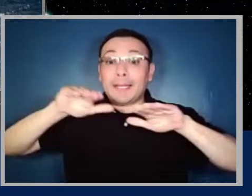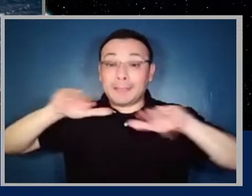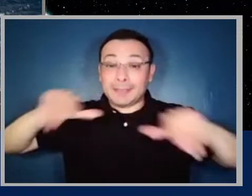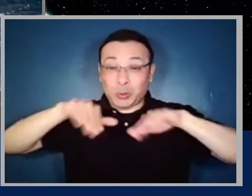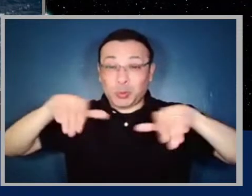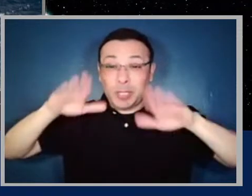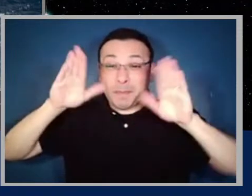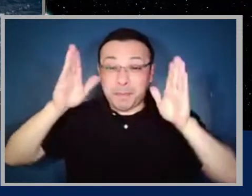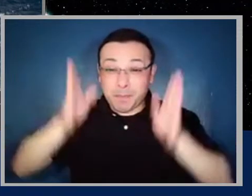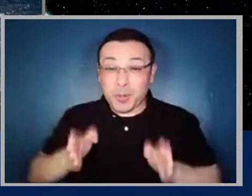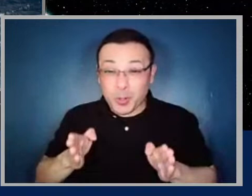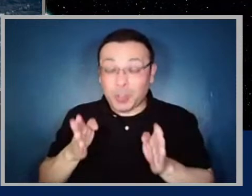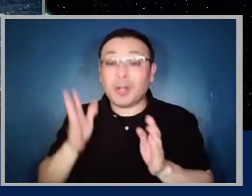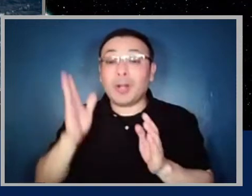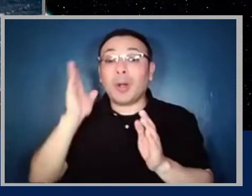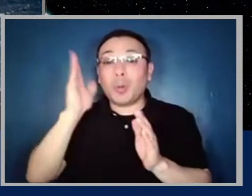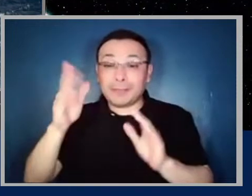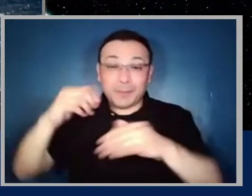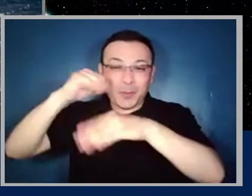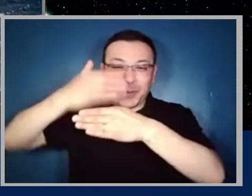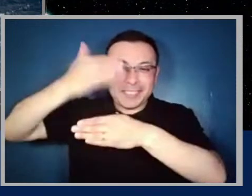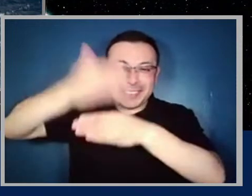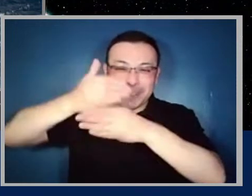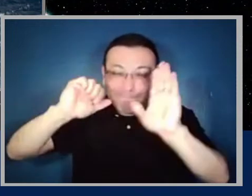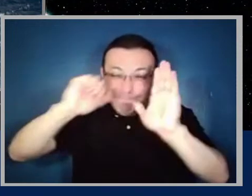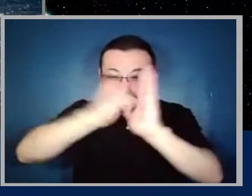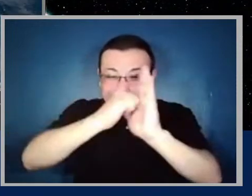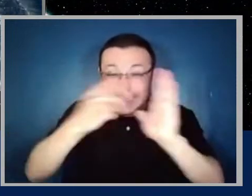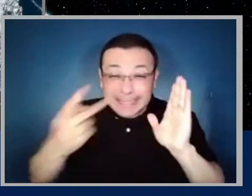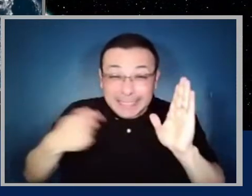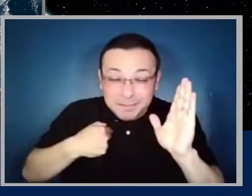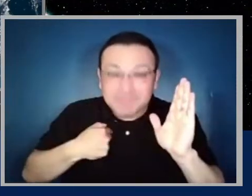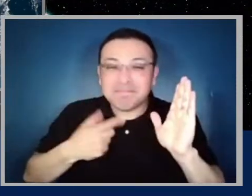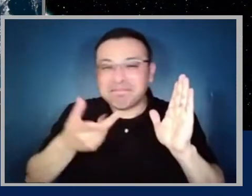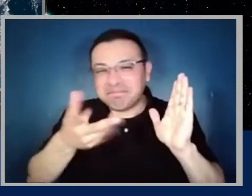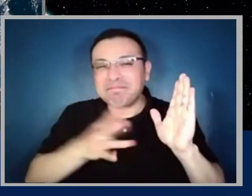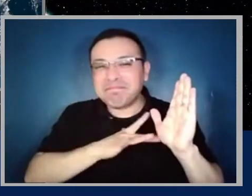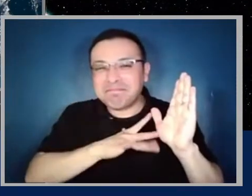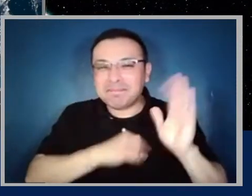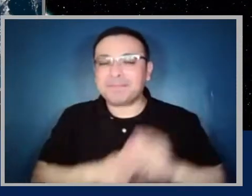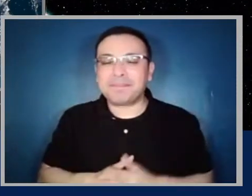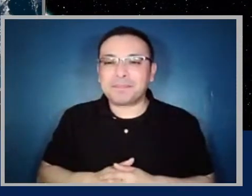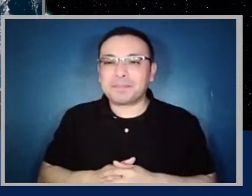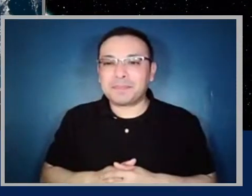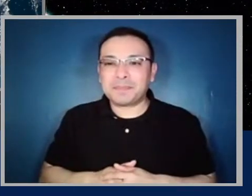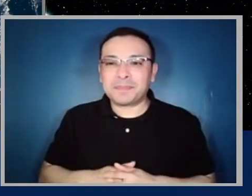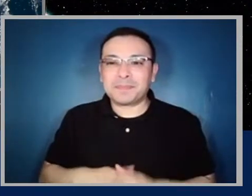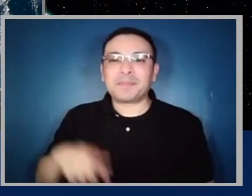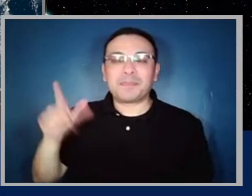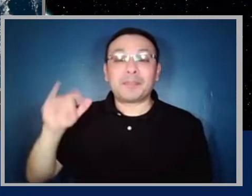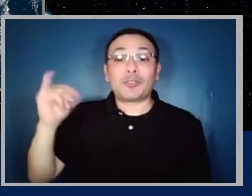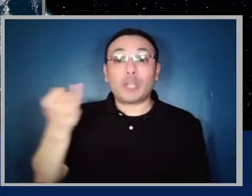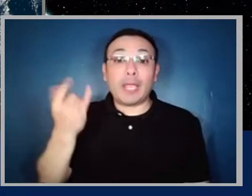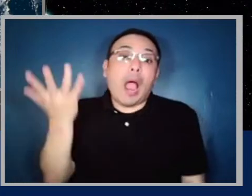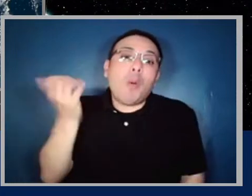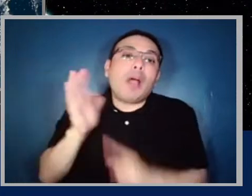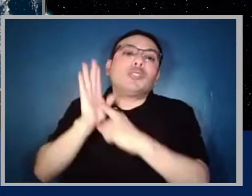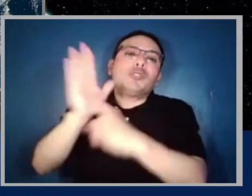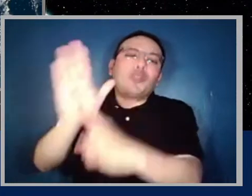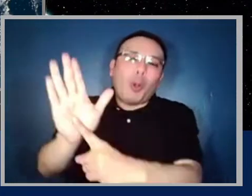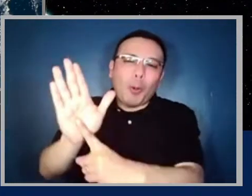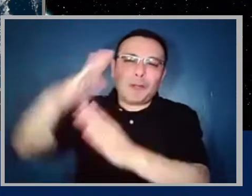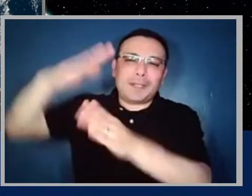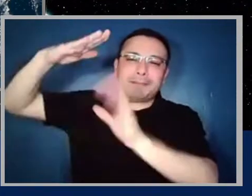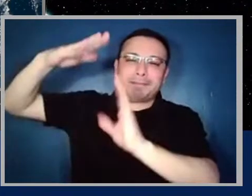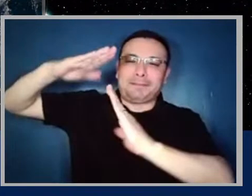So okay, gotcha. I saw one that had the top of it, and so I brought it up because you can see the top of the thing there. But I'll just add my own hatch.